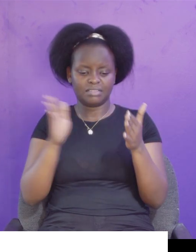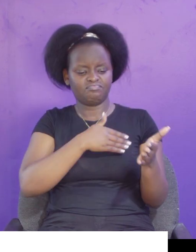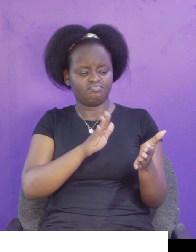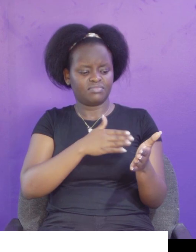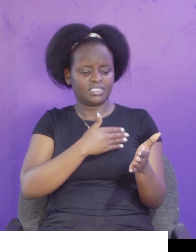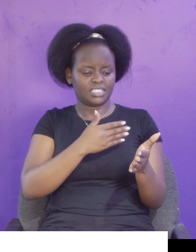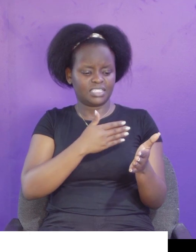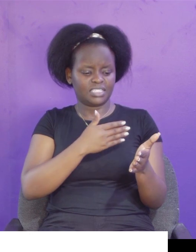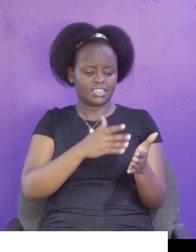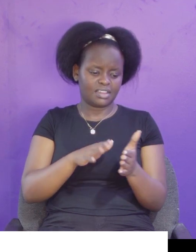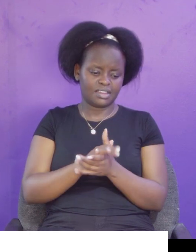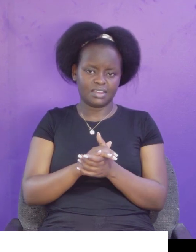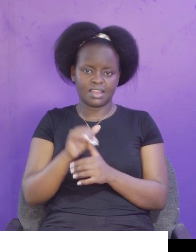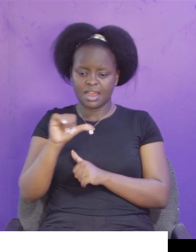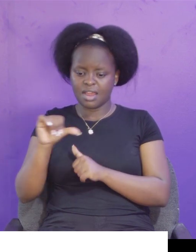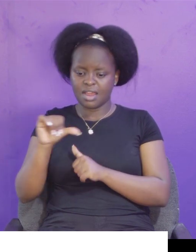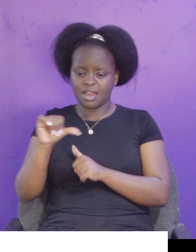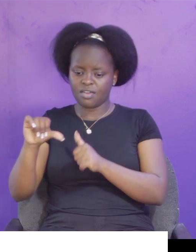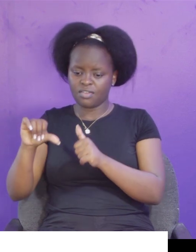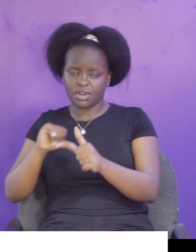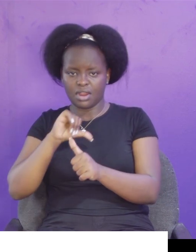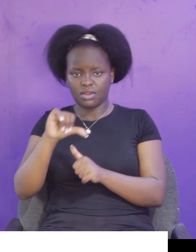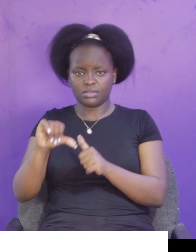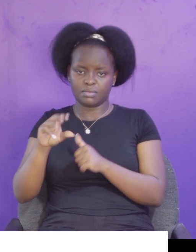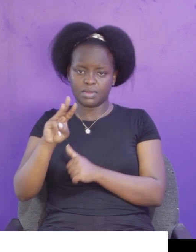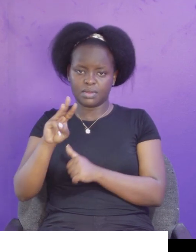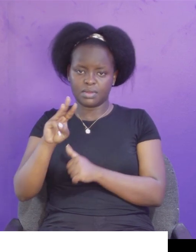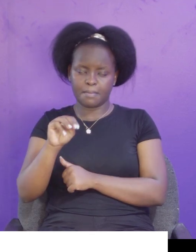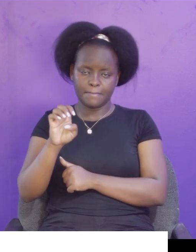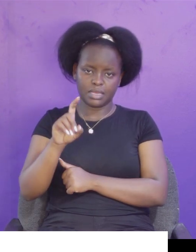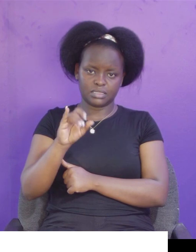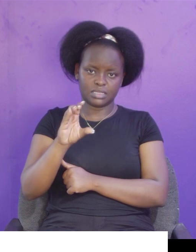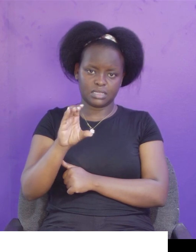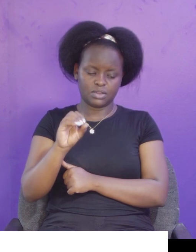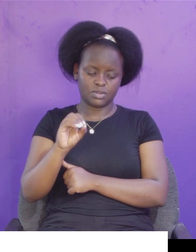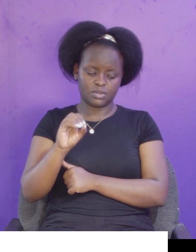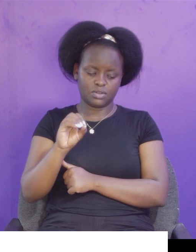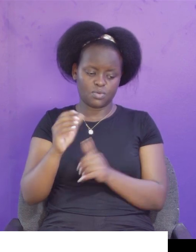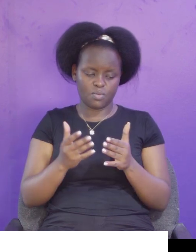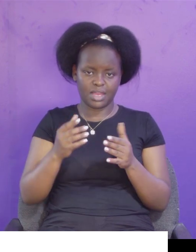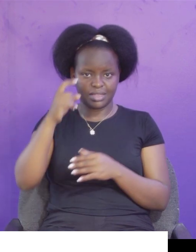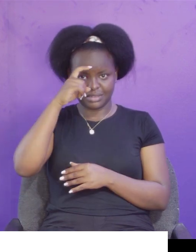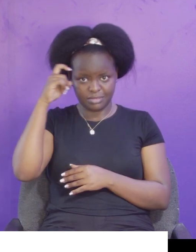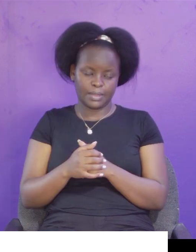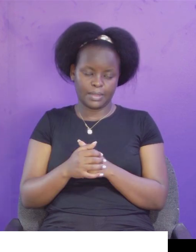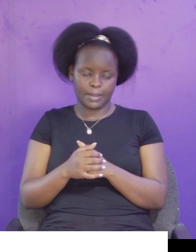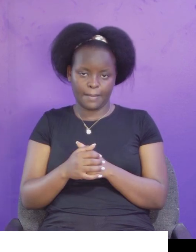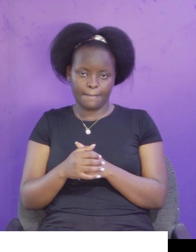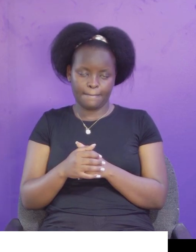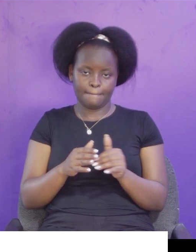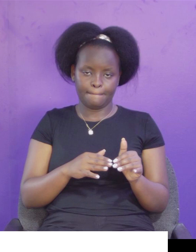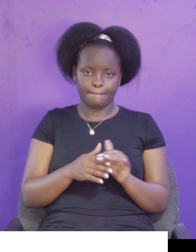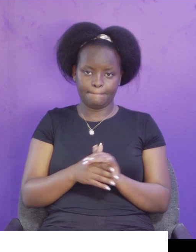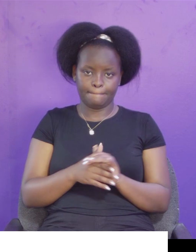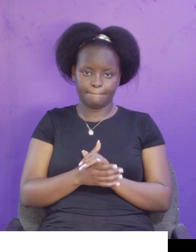"Round the Bay of Mexico, where the sun shines daily on the mountain."